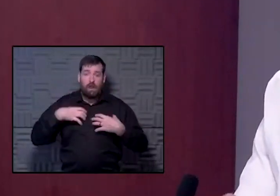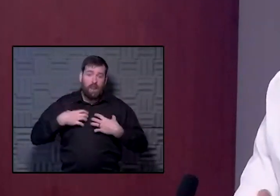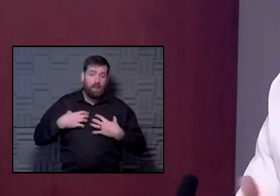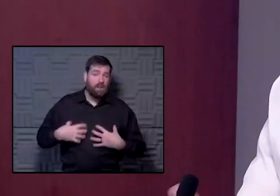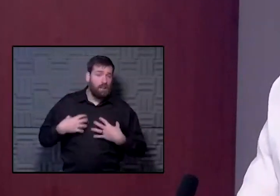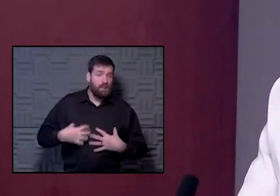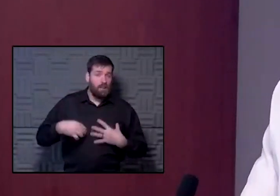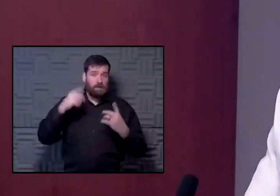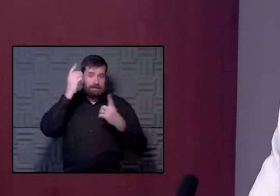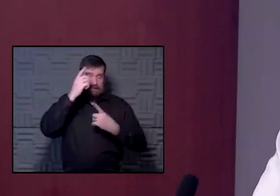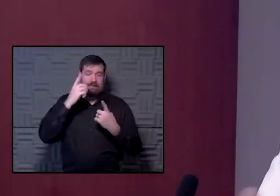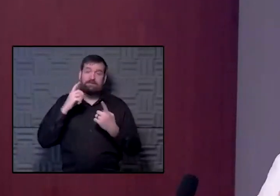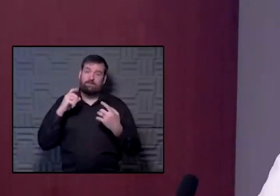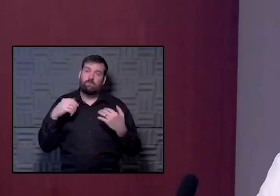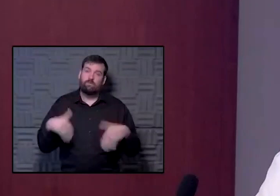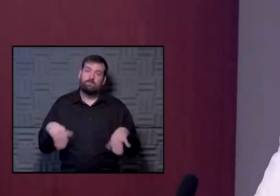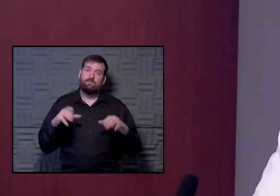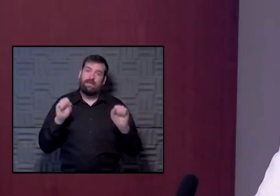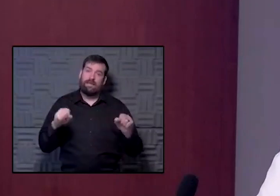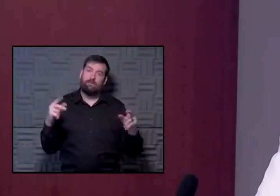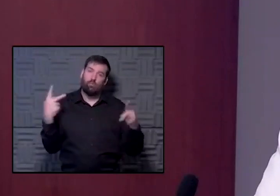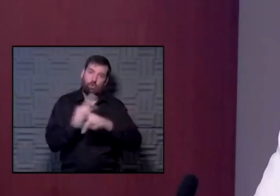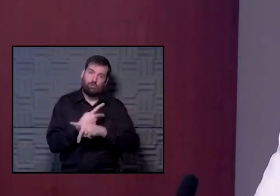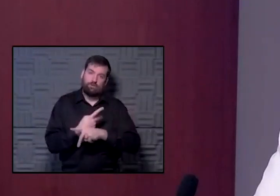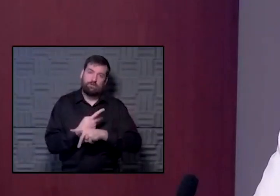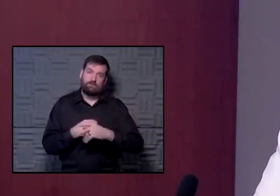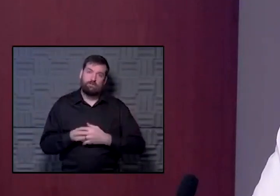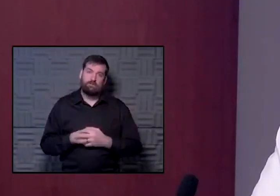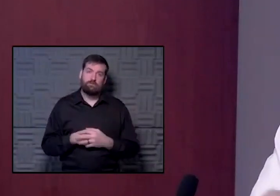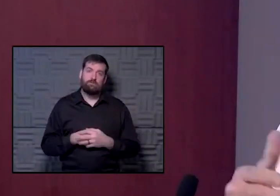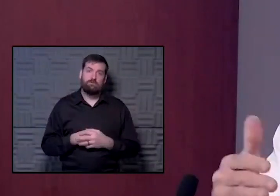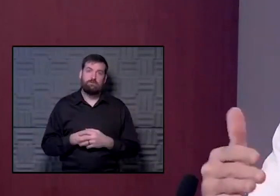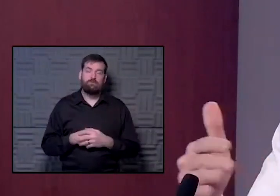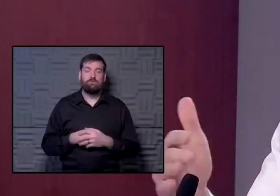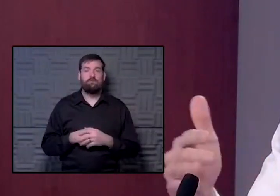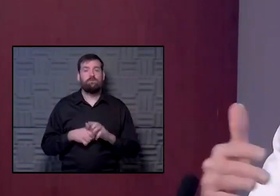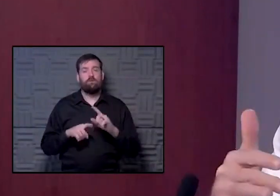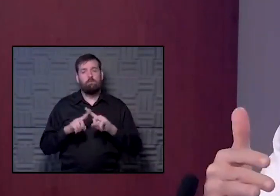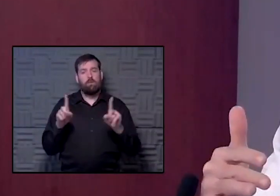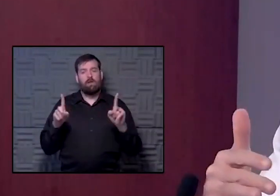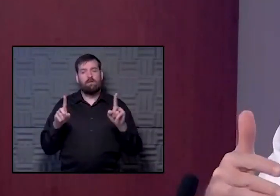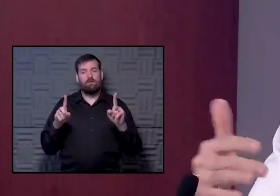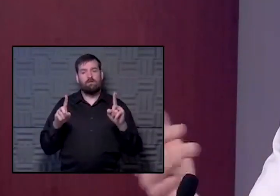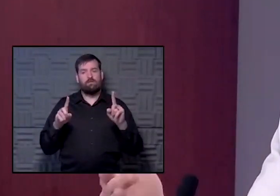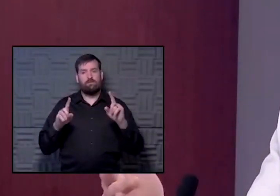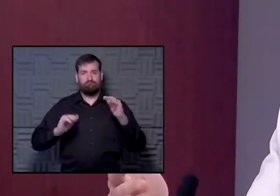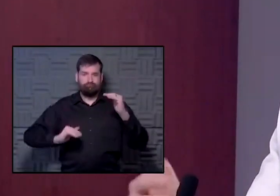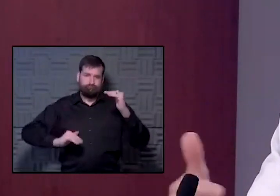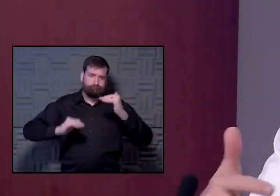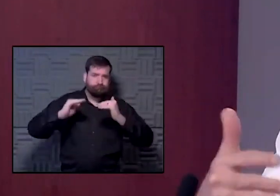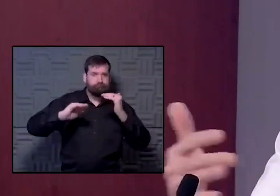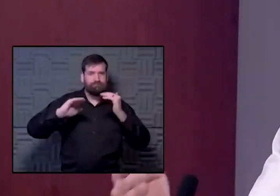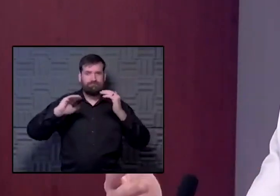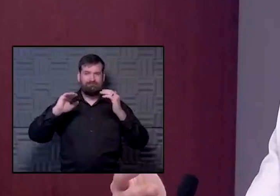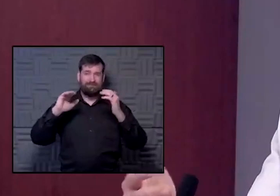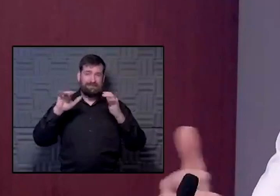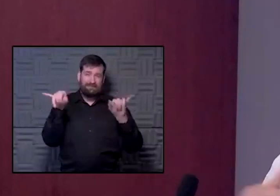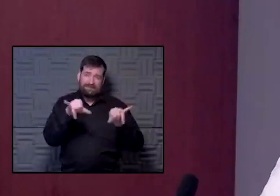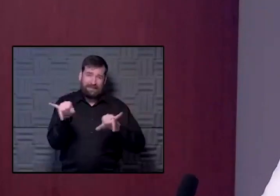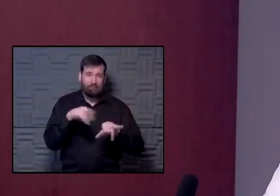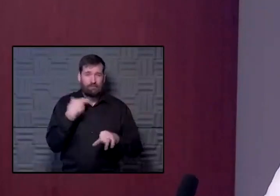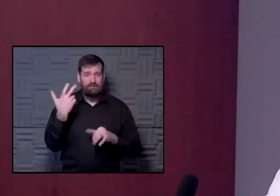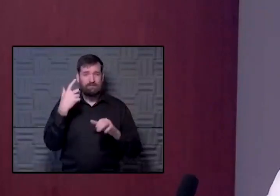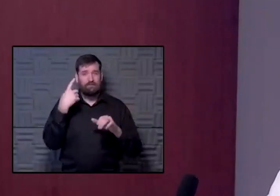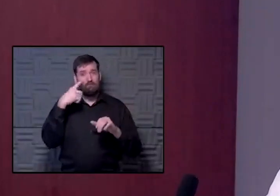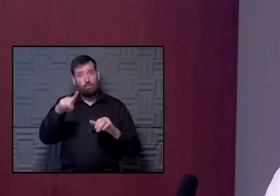COVID, it can make it much worse. But it doesn't hit the same level that age does and some of these other things.